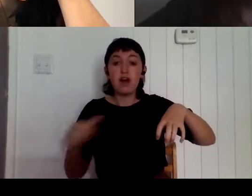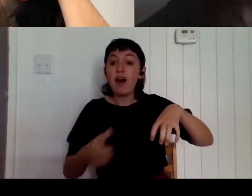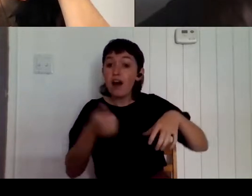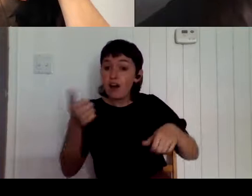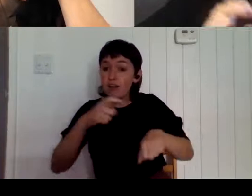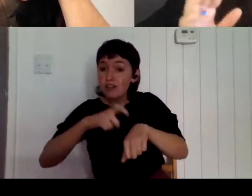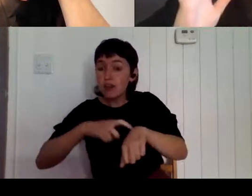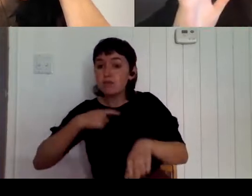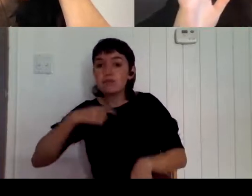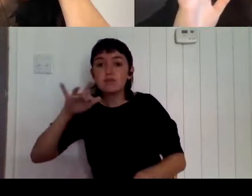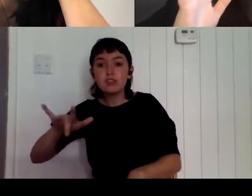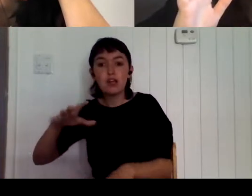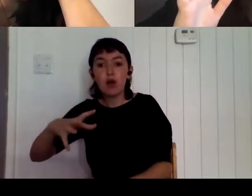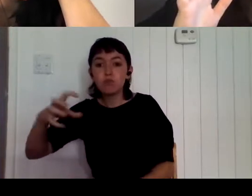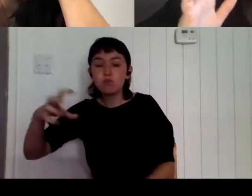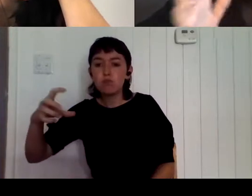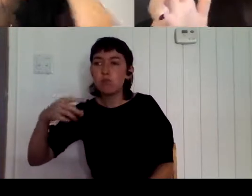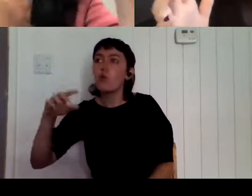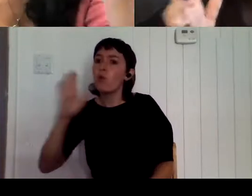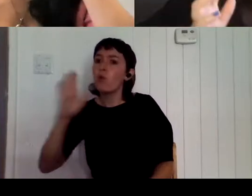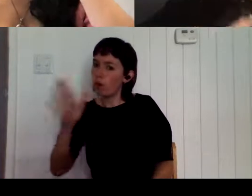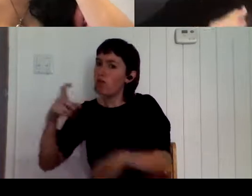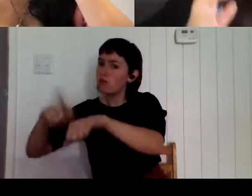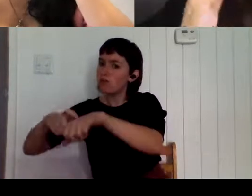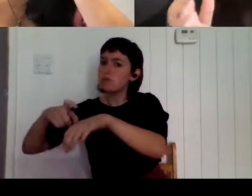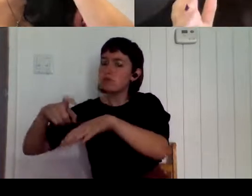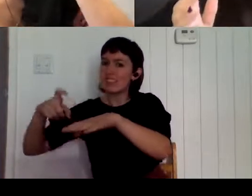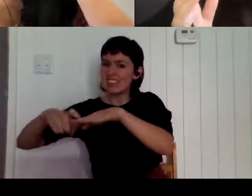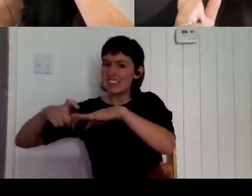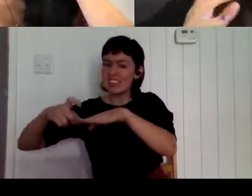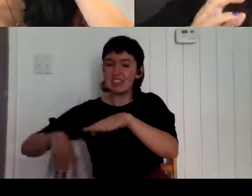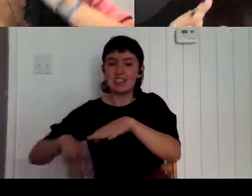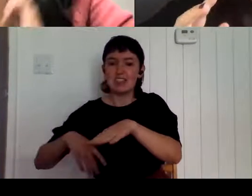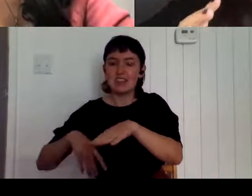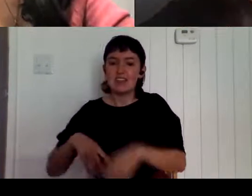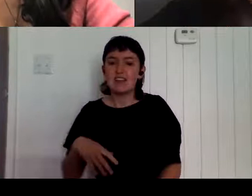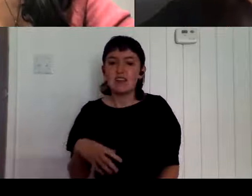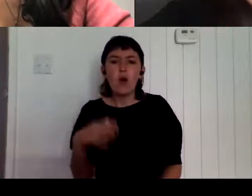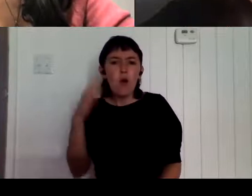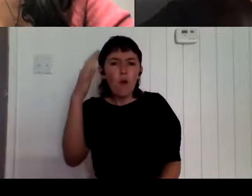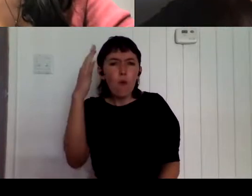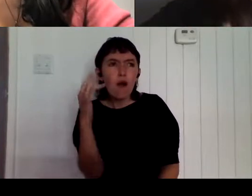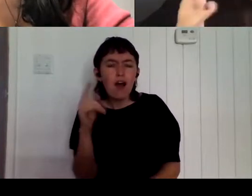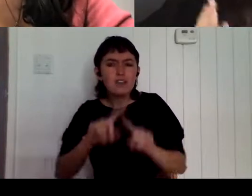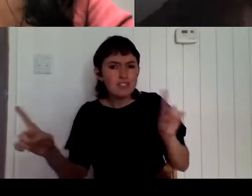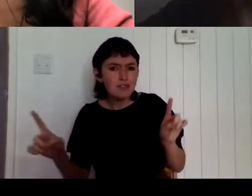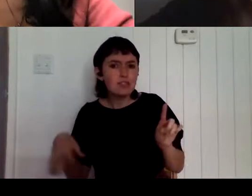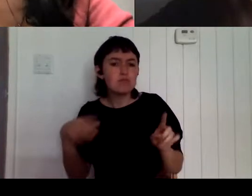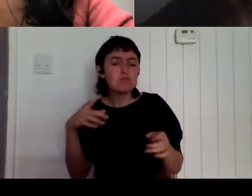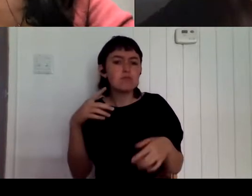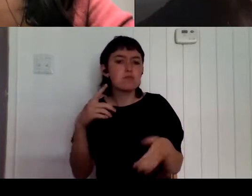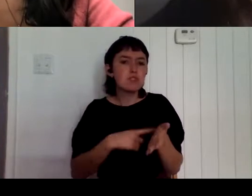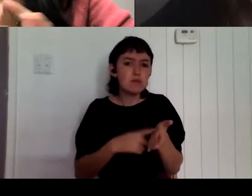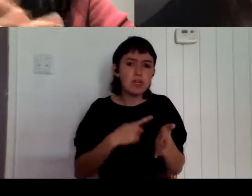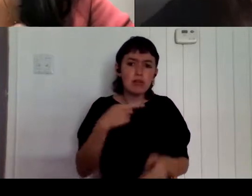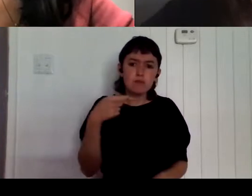I'm going to be in trouble. What is the difference? Like, why can some jellyfish hurt so bad and other jellyfish, it's like nothing?